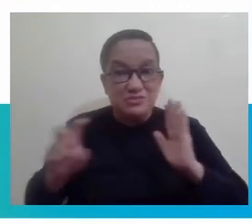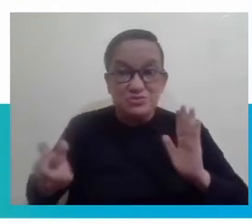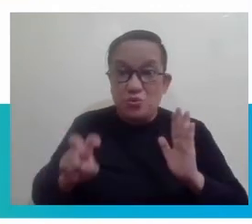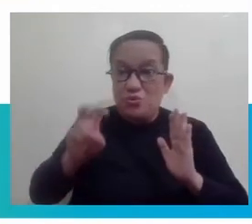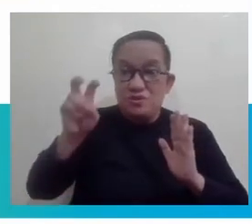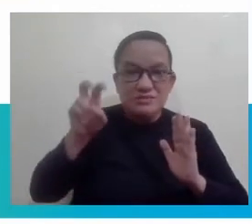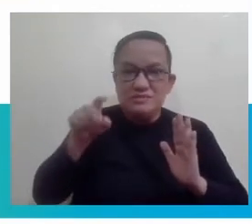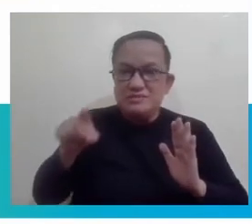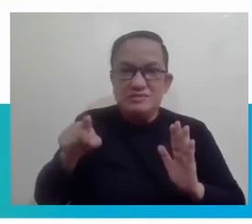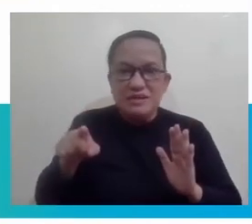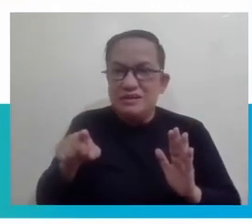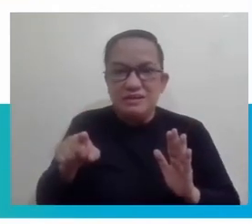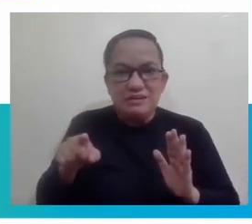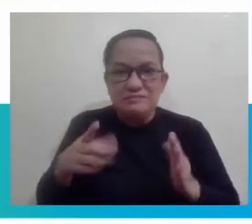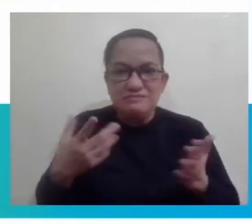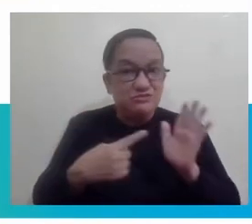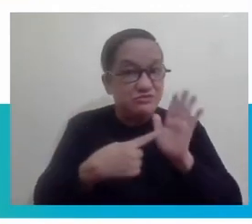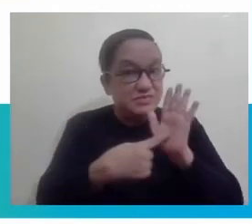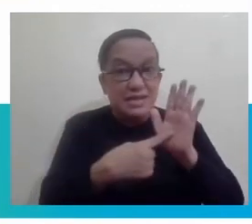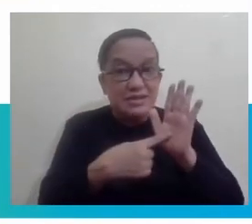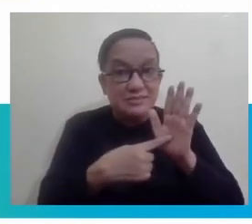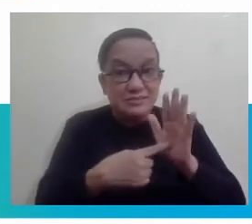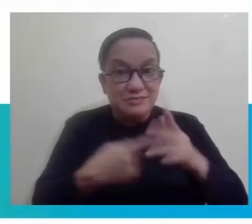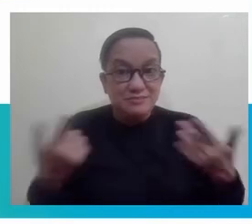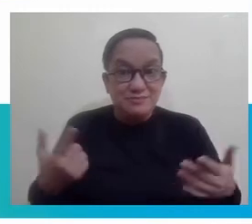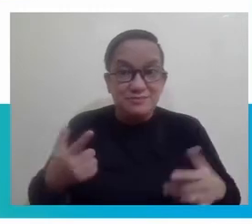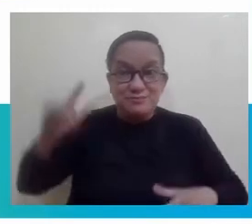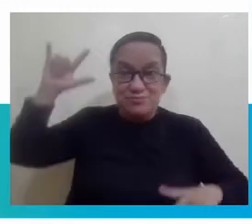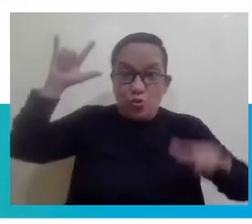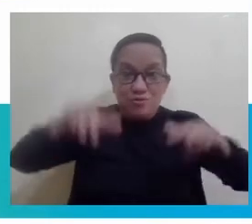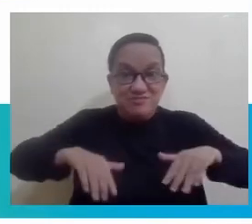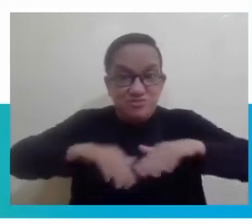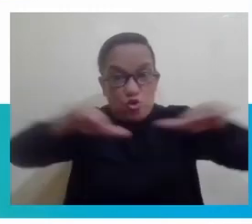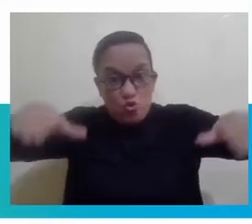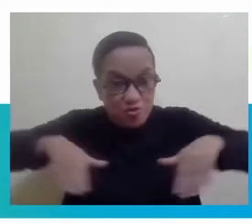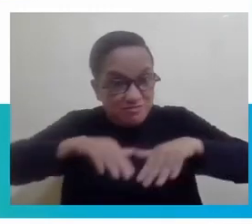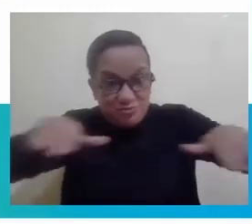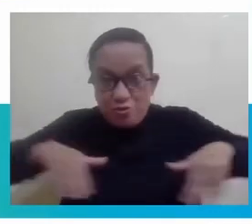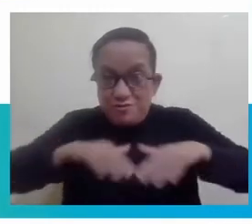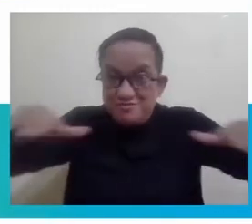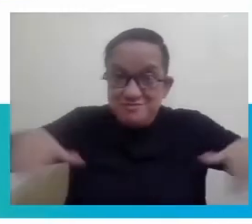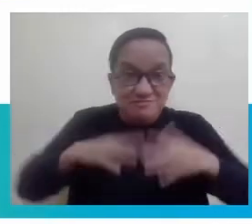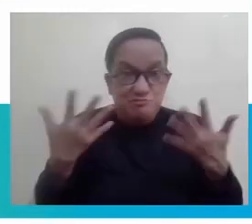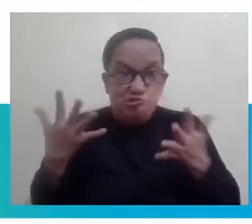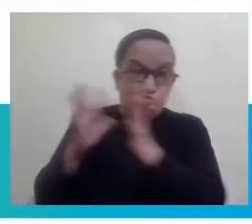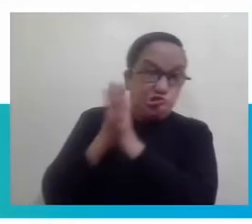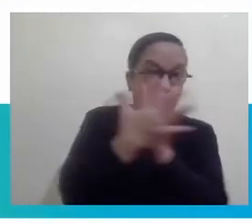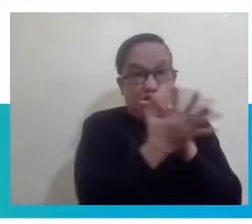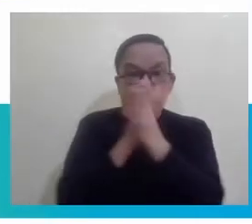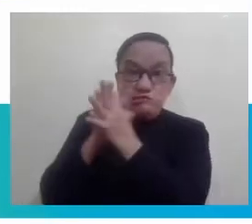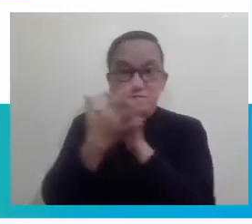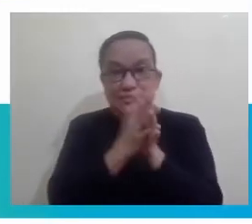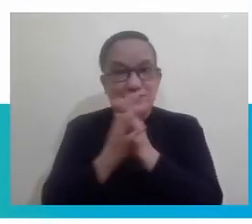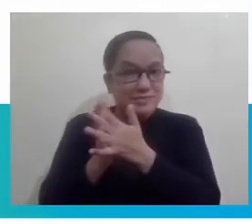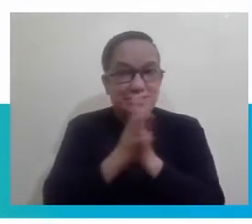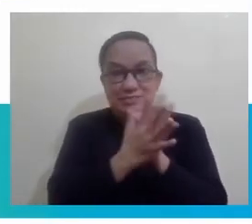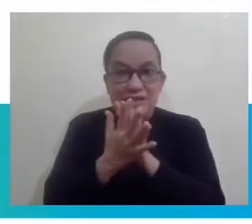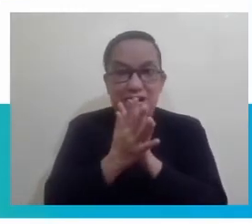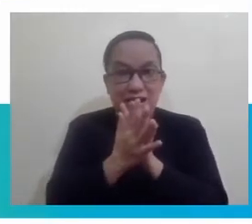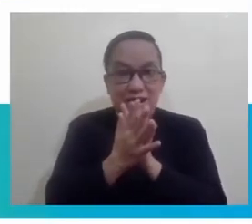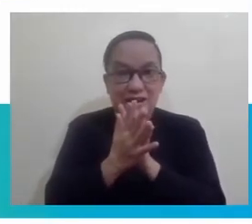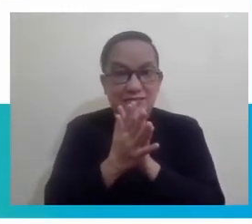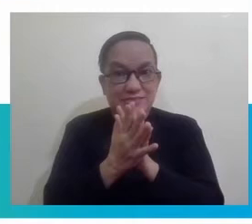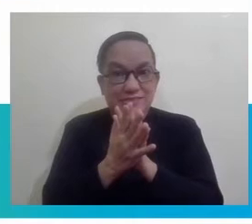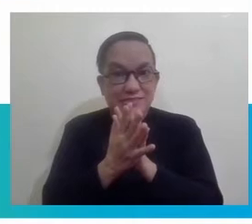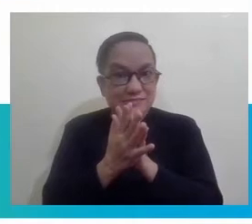also it's less pressure on the environment. So then it's a win-win situation for both the tourists, the environment,